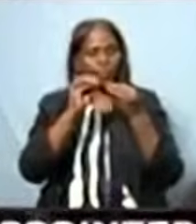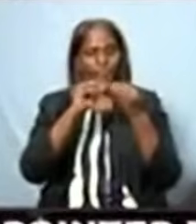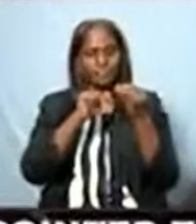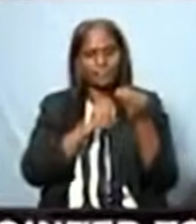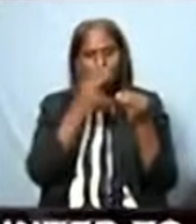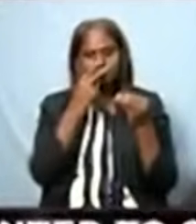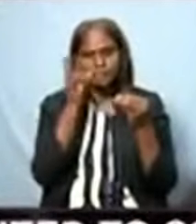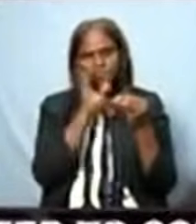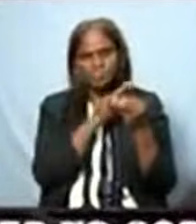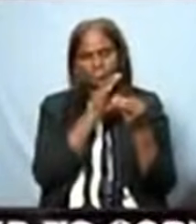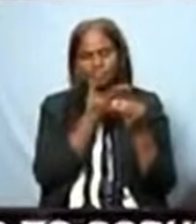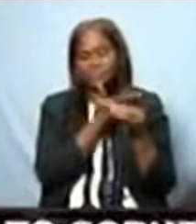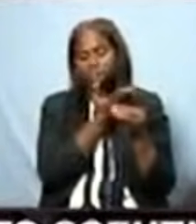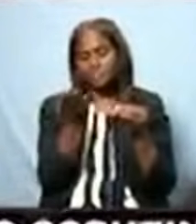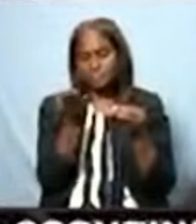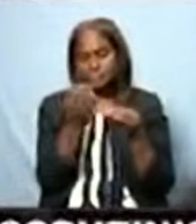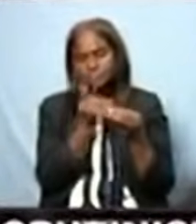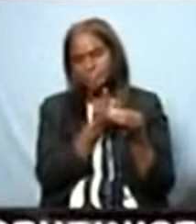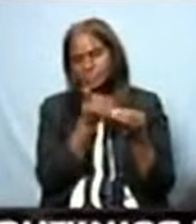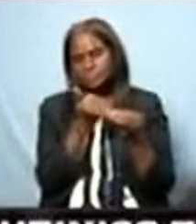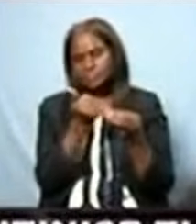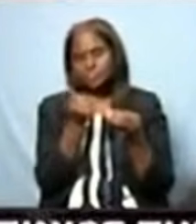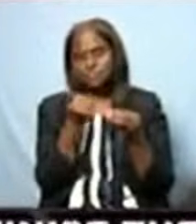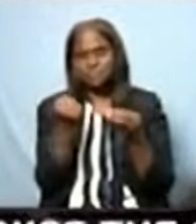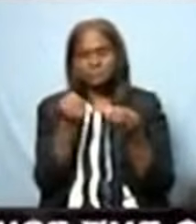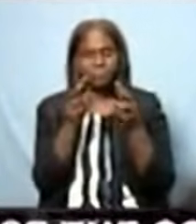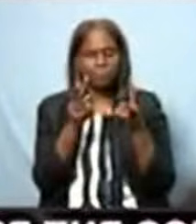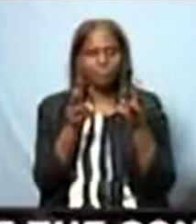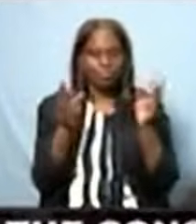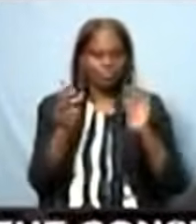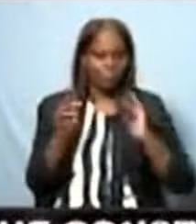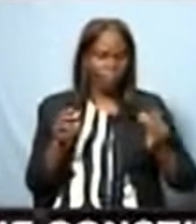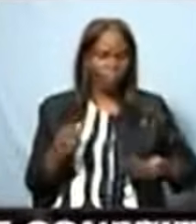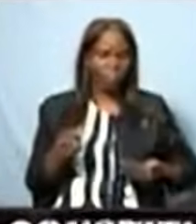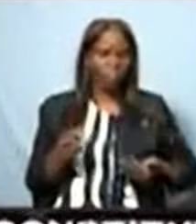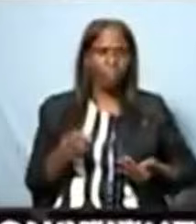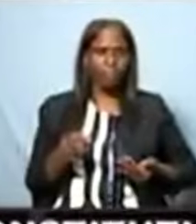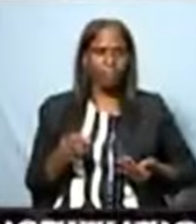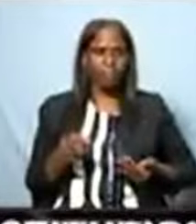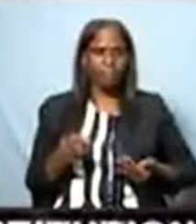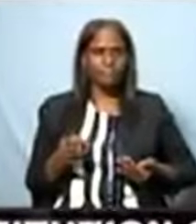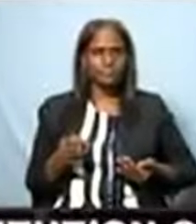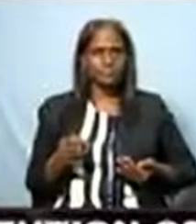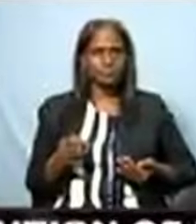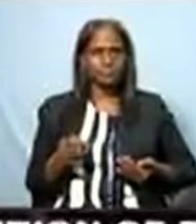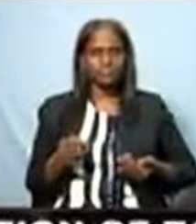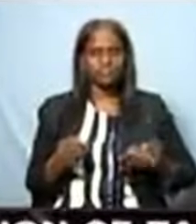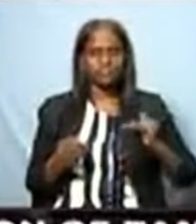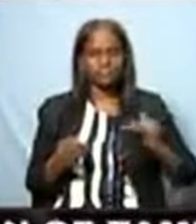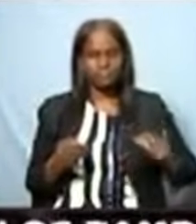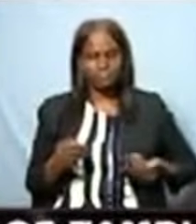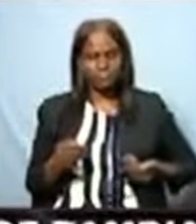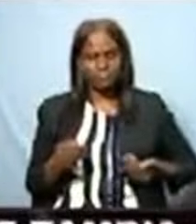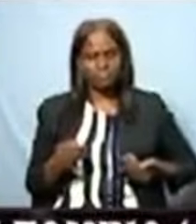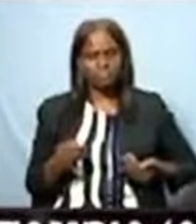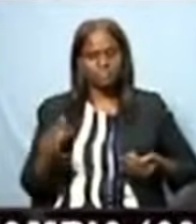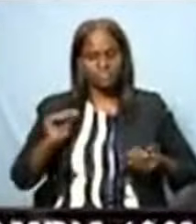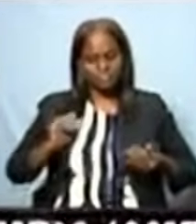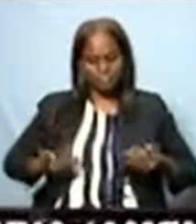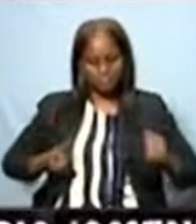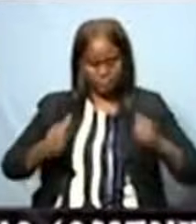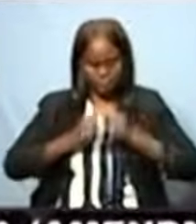at the other aspects, the women and the women and the